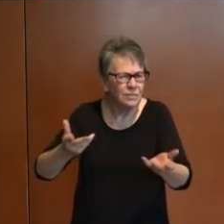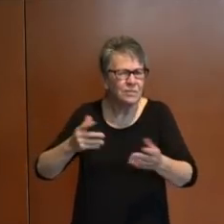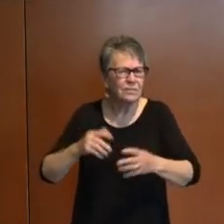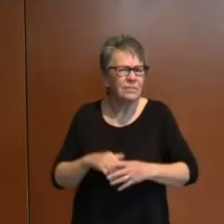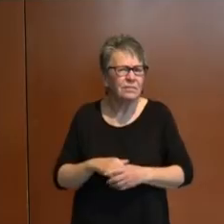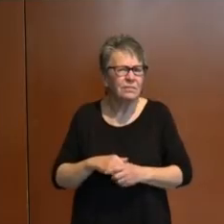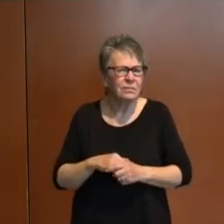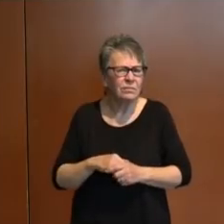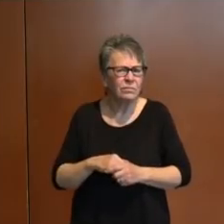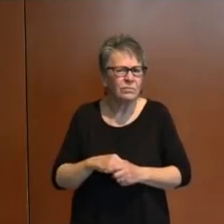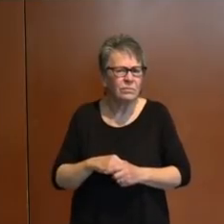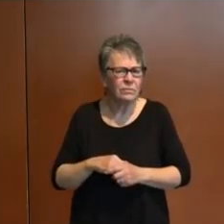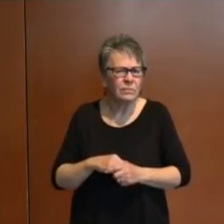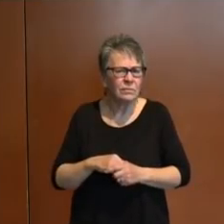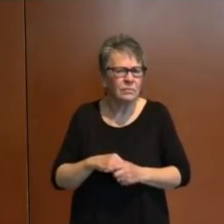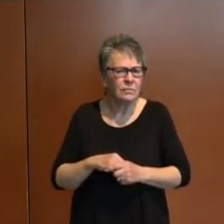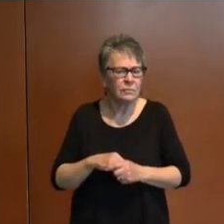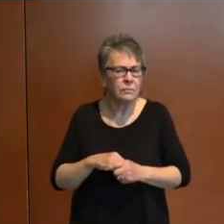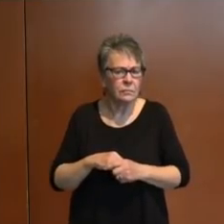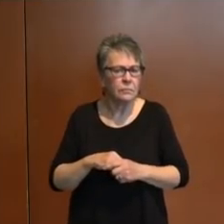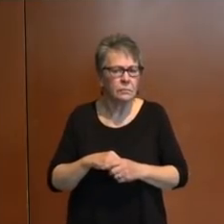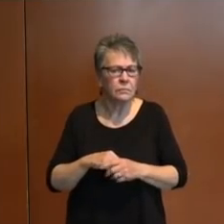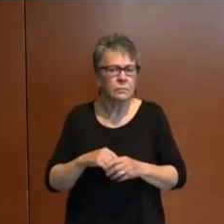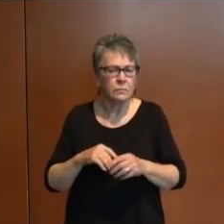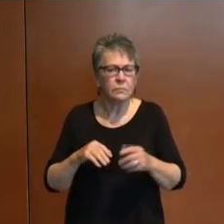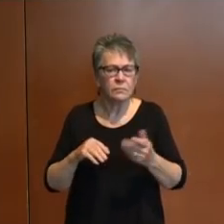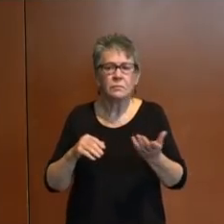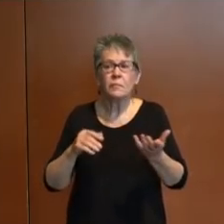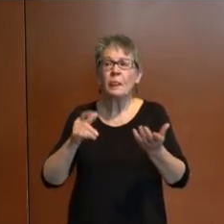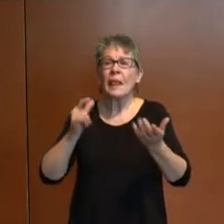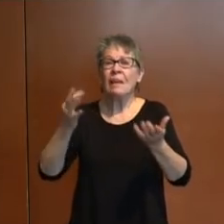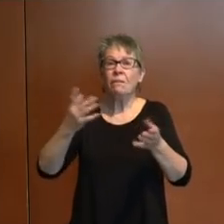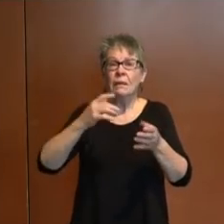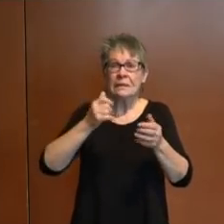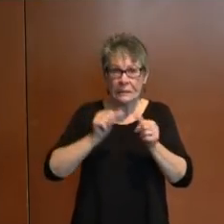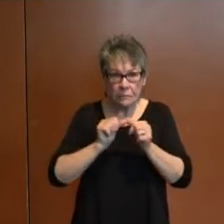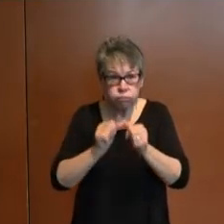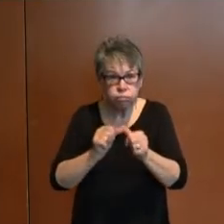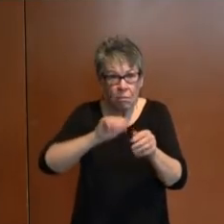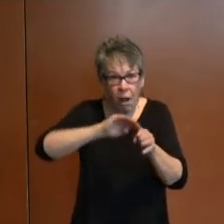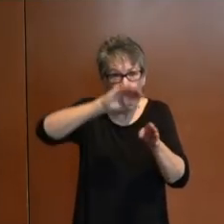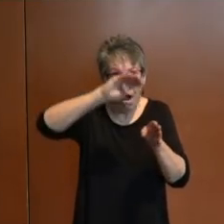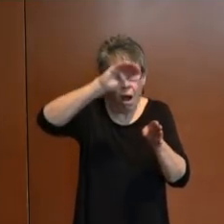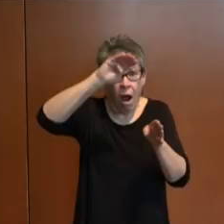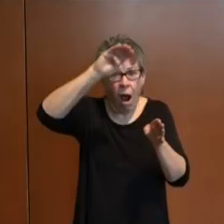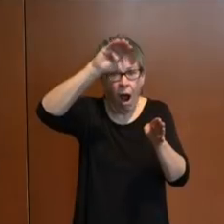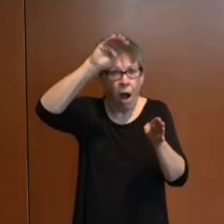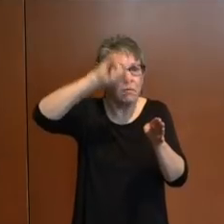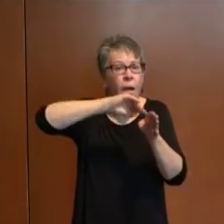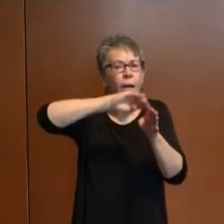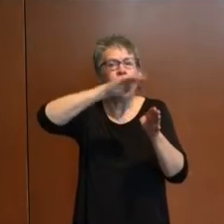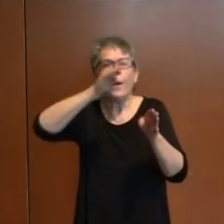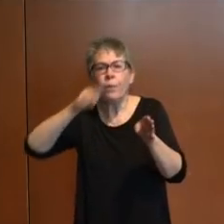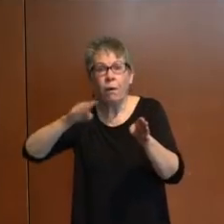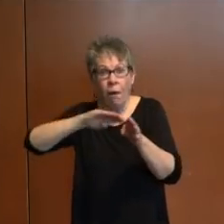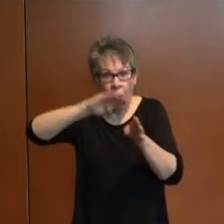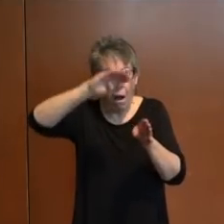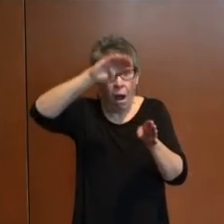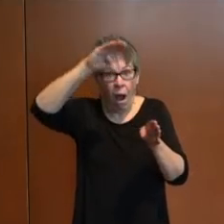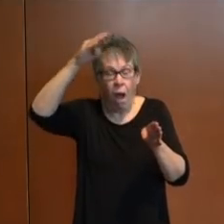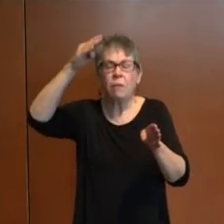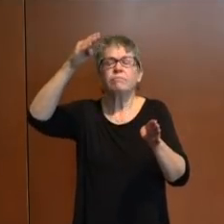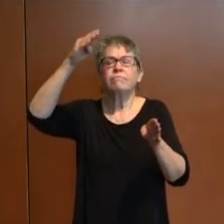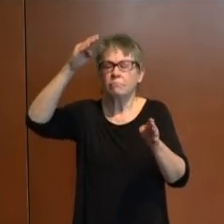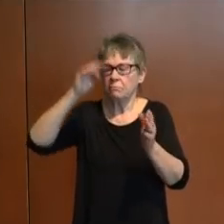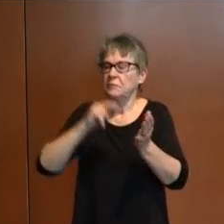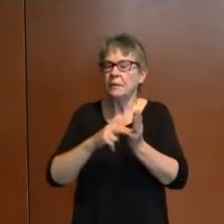reality of those bioethical trade-offs, which none of us want to have to go through. We would be remiss, we'd be